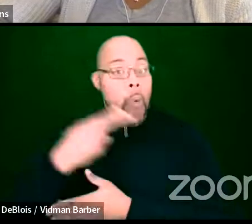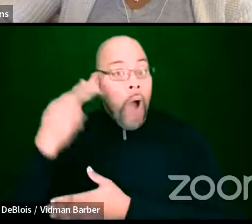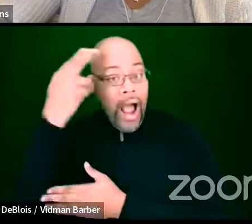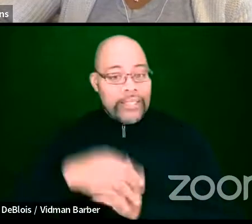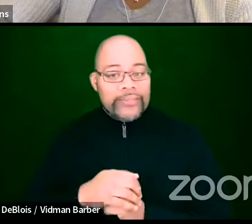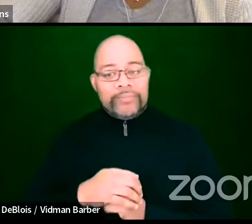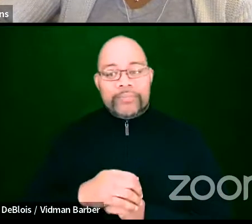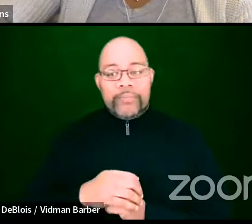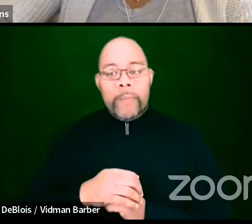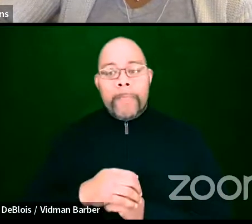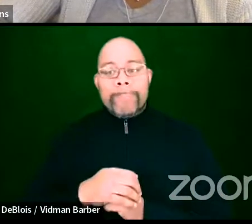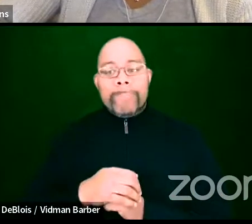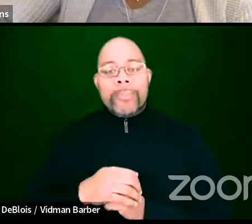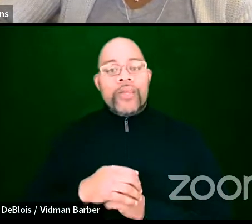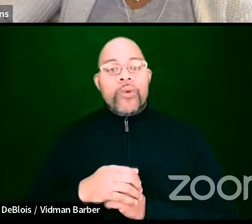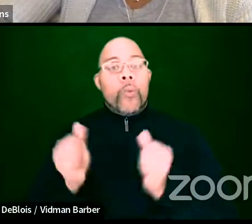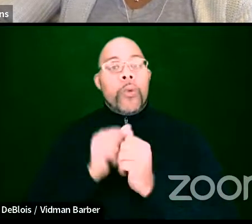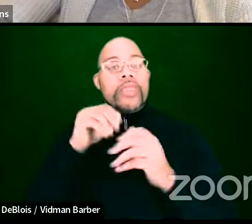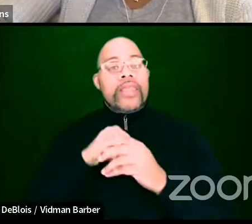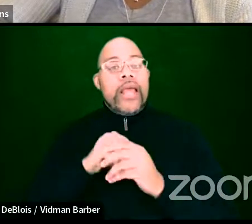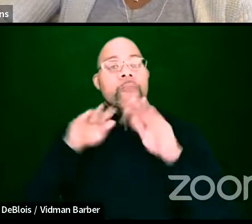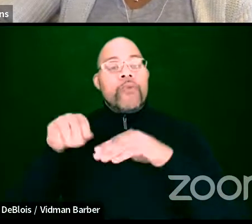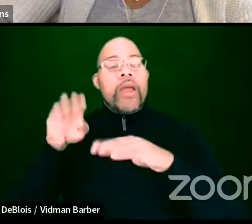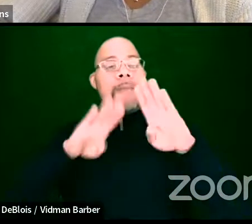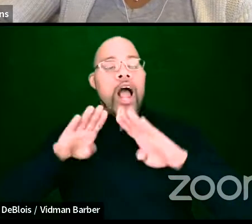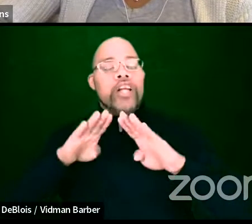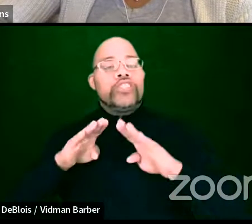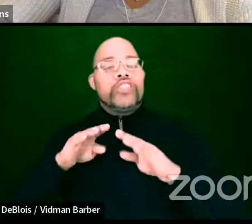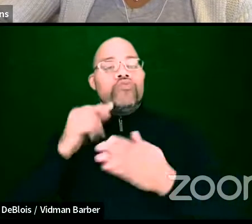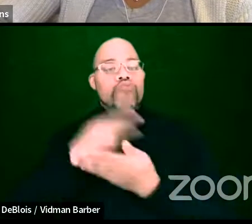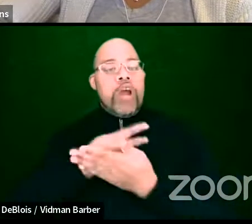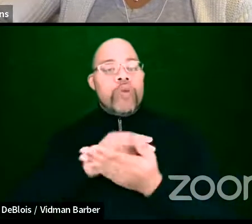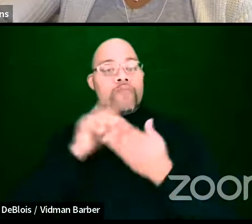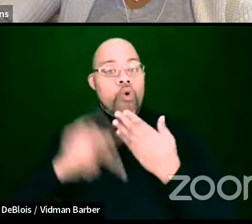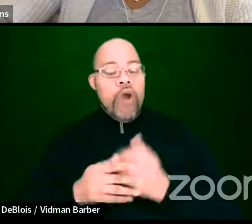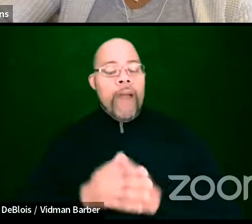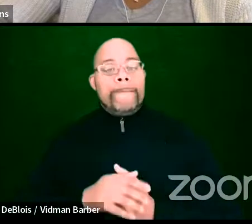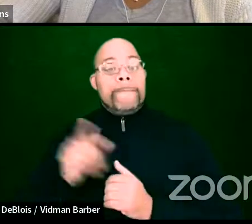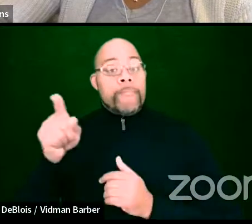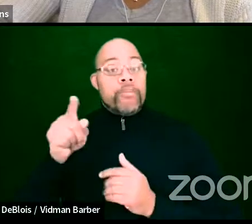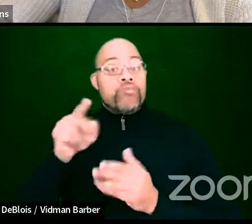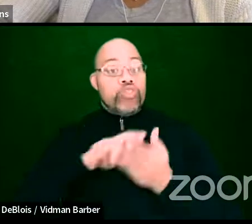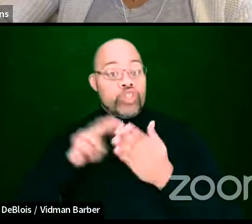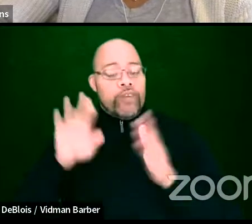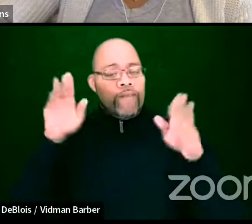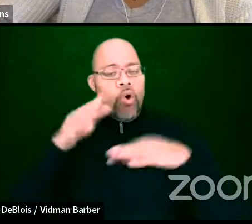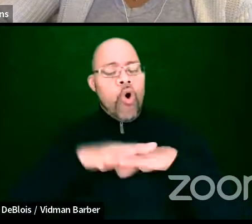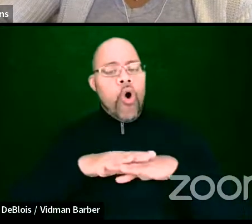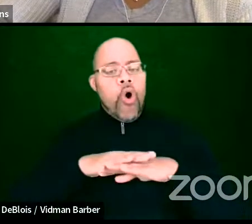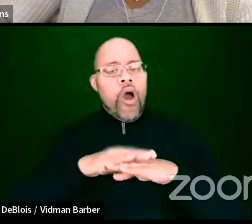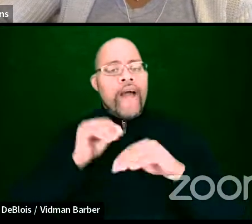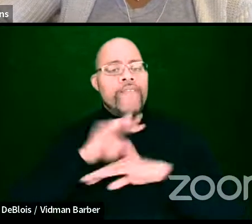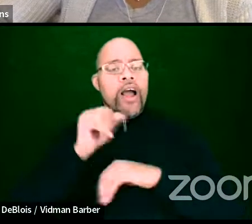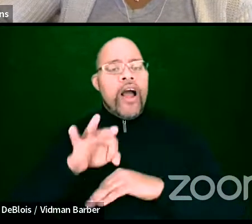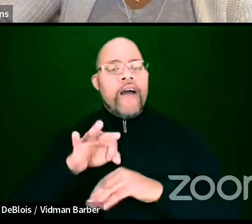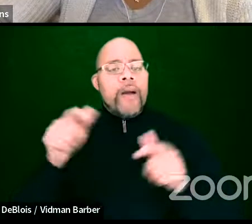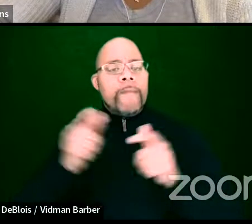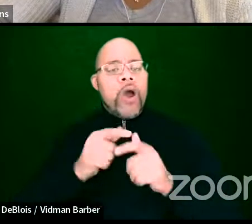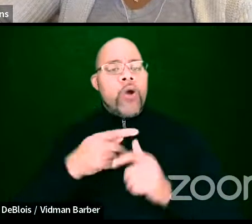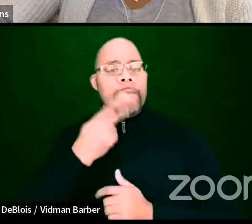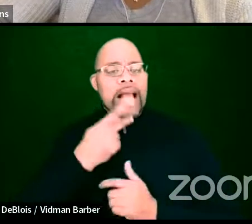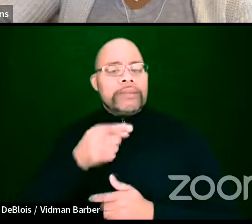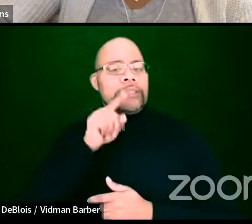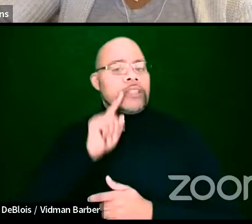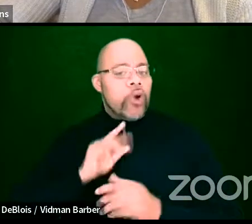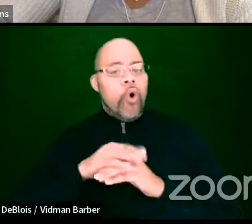Manoa, within the Marine Biology Graduate Program. Her dissertation research focuses on the effects of microplastic ingestion on